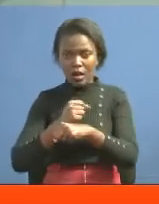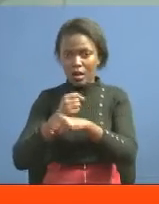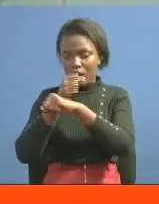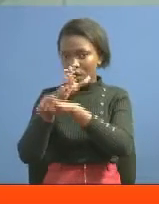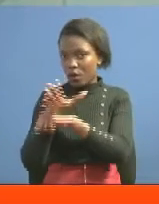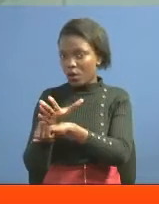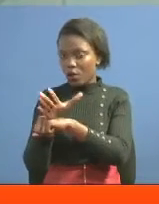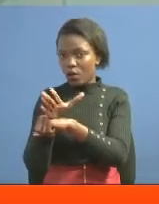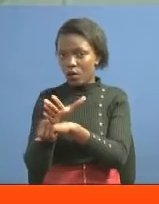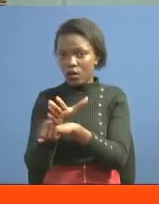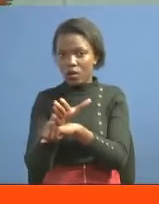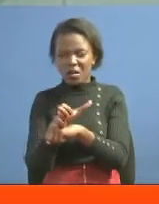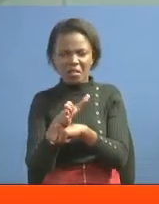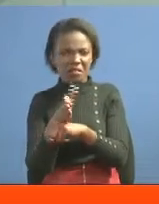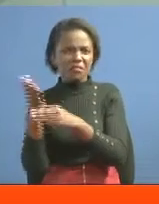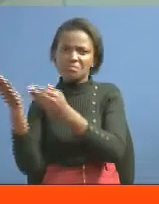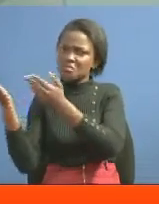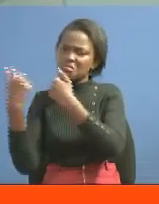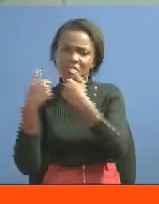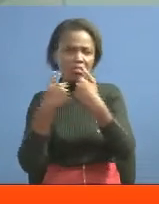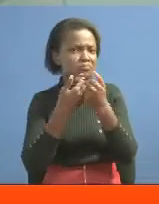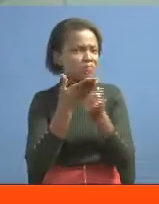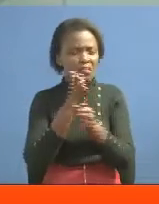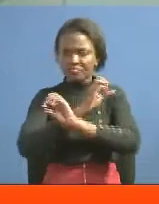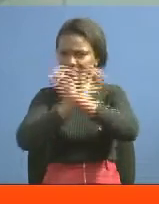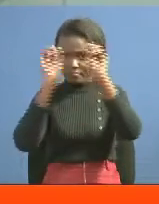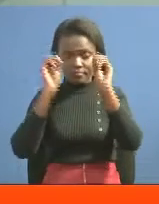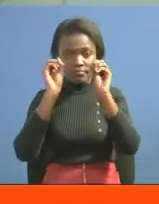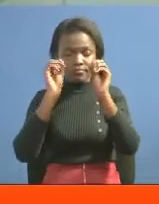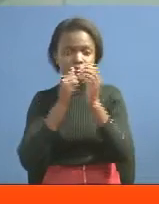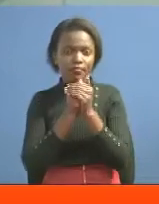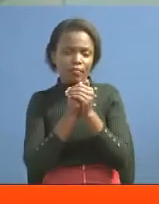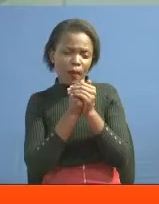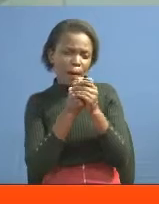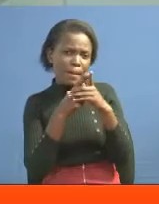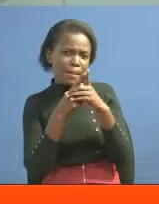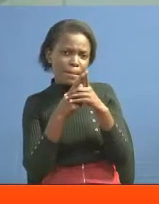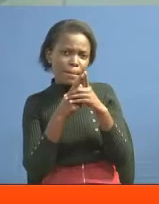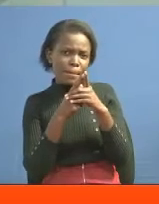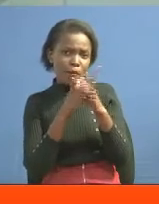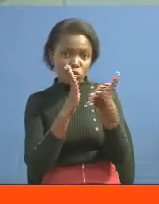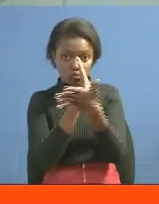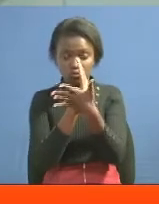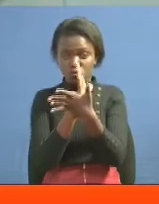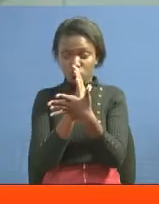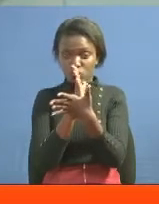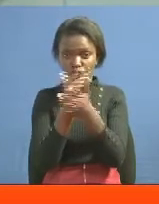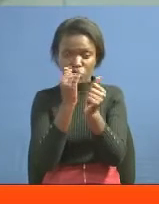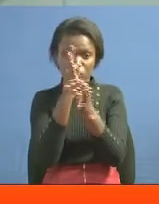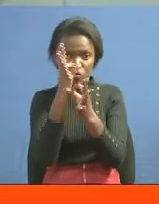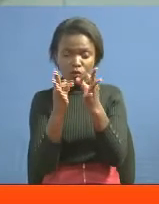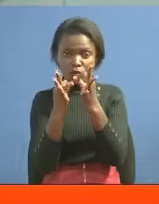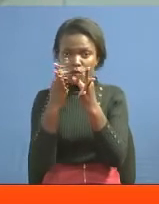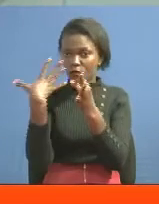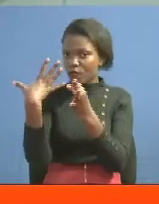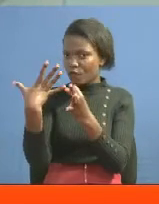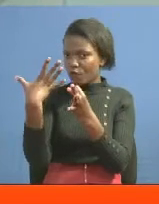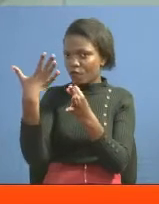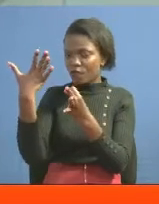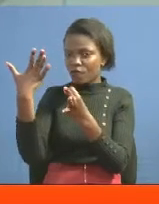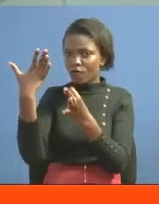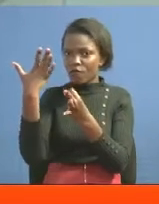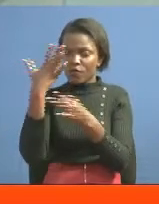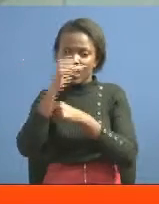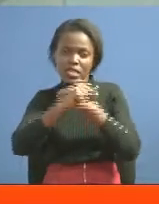COVID in itself was not the cause of the challenges that the SMEs are facing. In fact, if you look at the last 5 years, there have